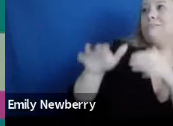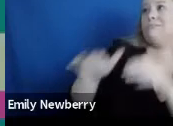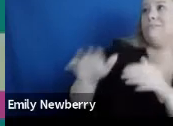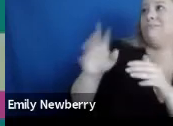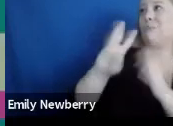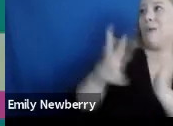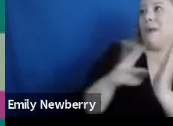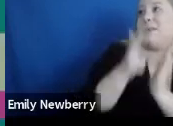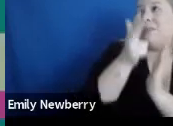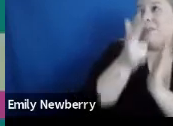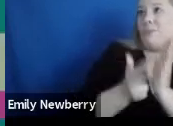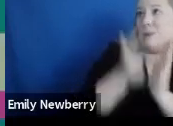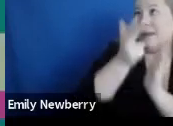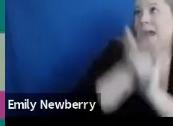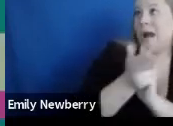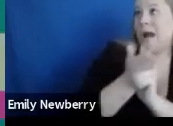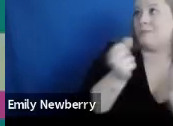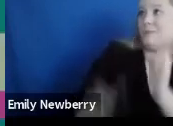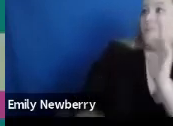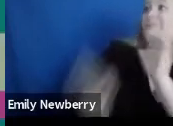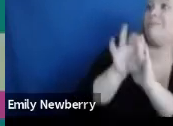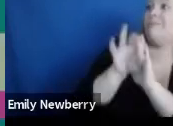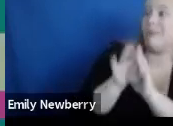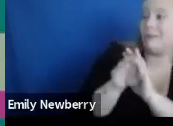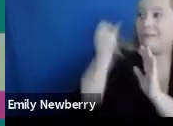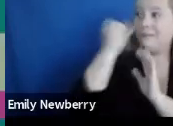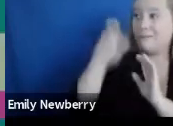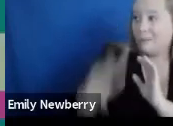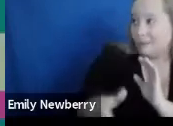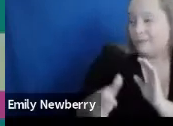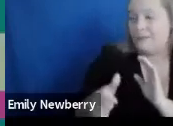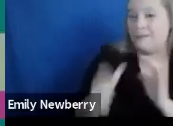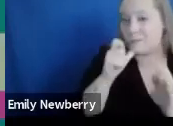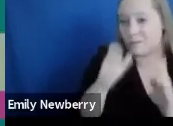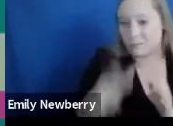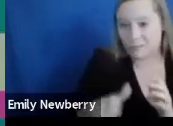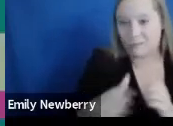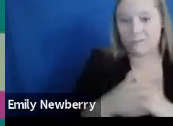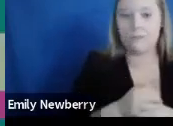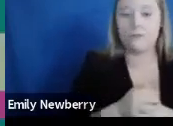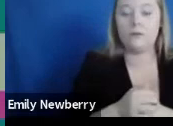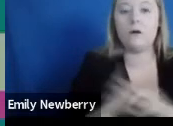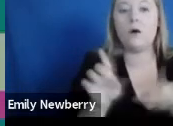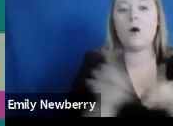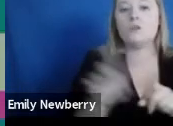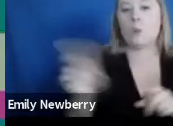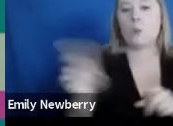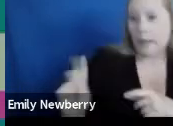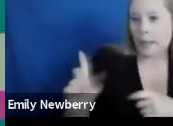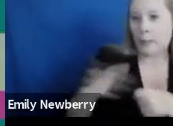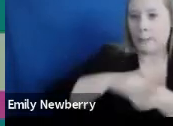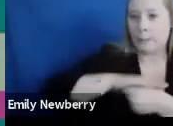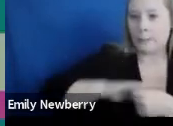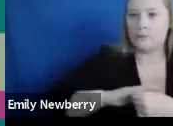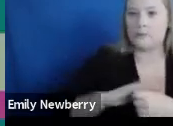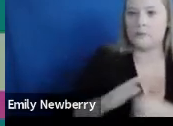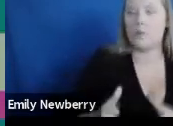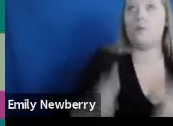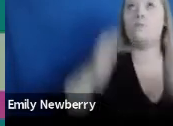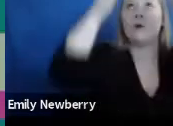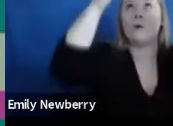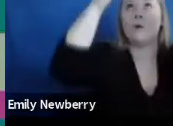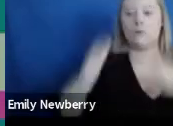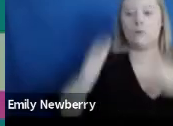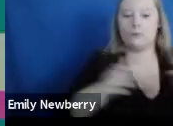well every time we need to download the data. And then also the location, so both vertically and horizontally. So in other